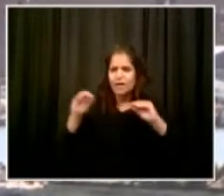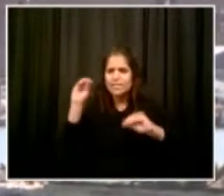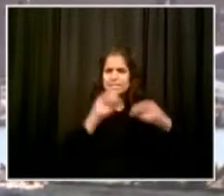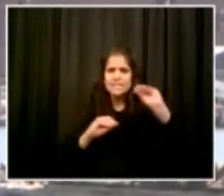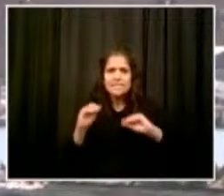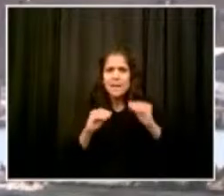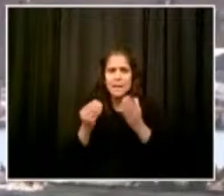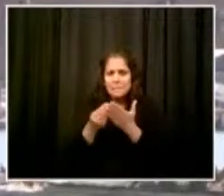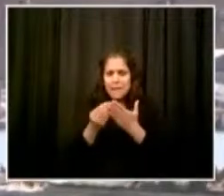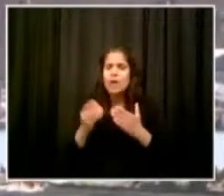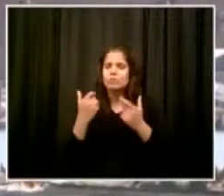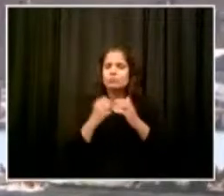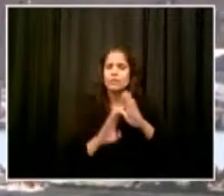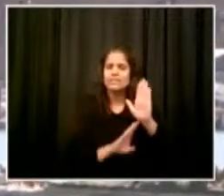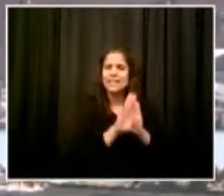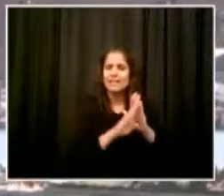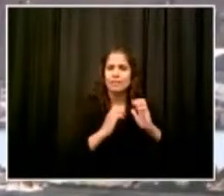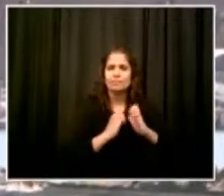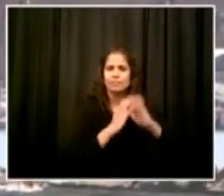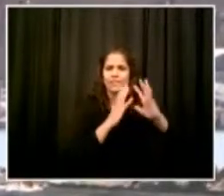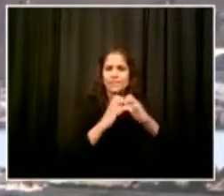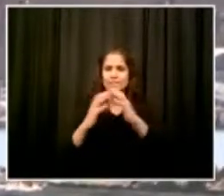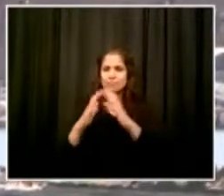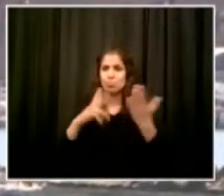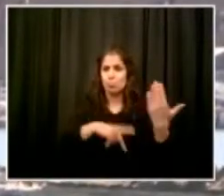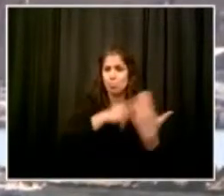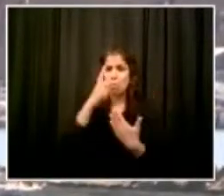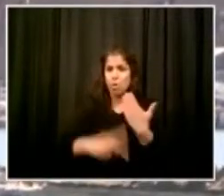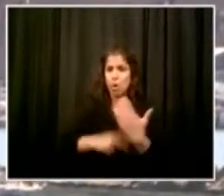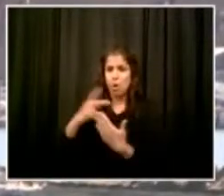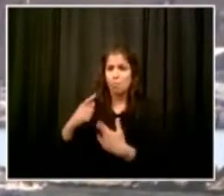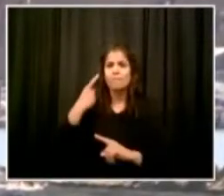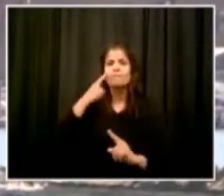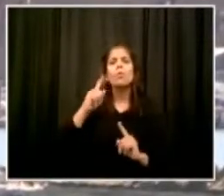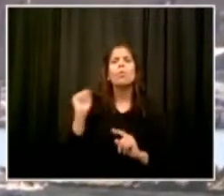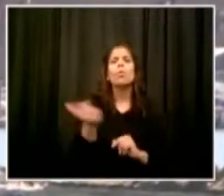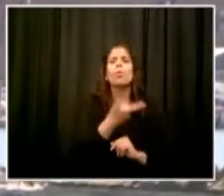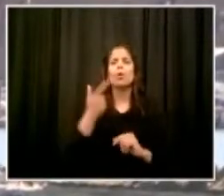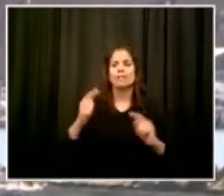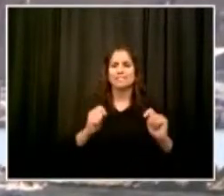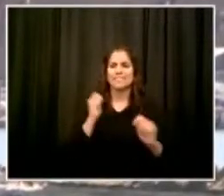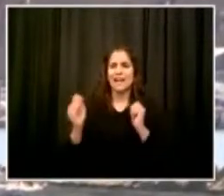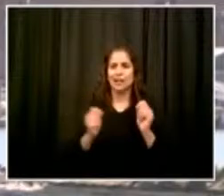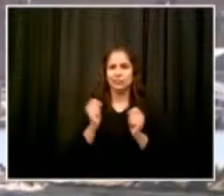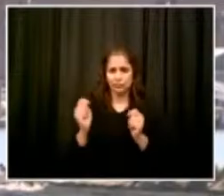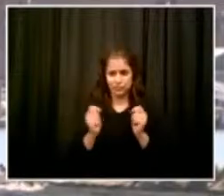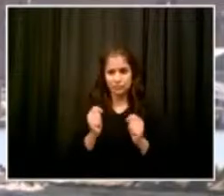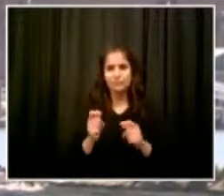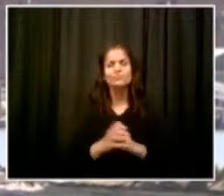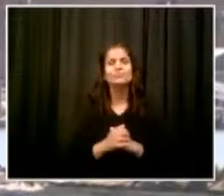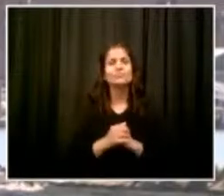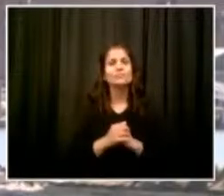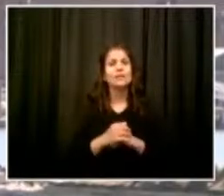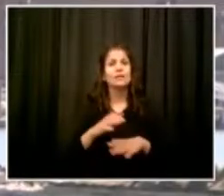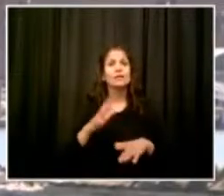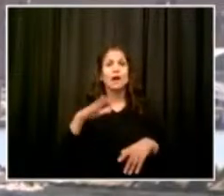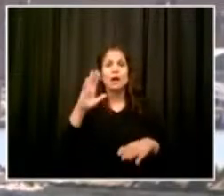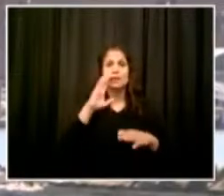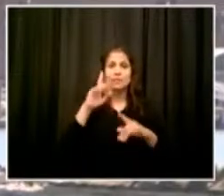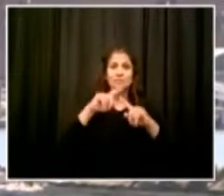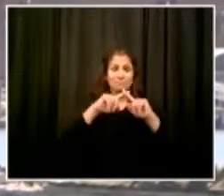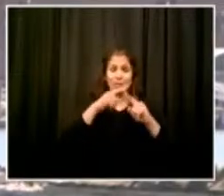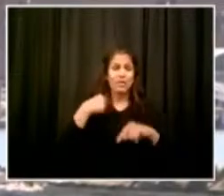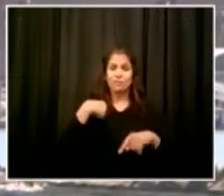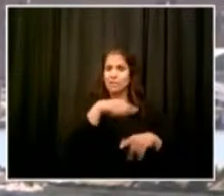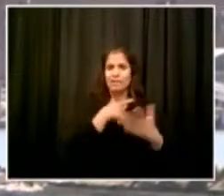dependent on the healthcare situation, and I'm knocking wood, I'm praying that we come through okay. But the council and people all over the city want to see more for our young